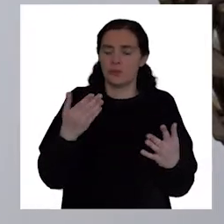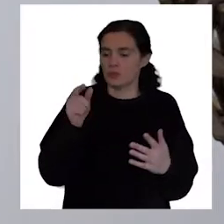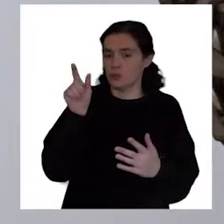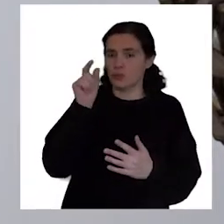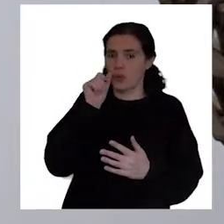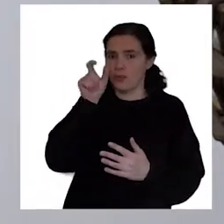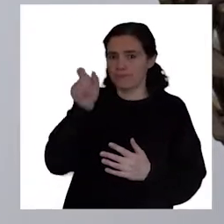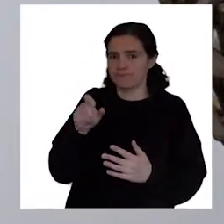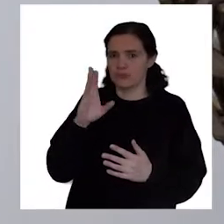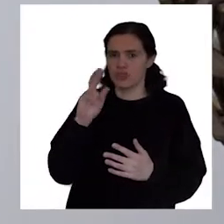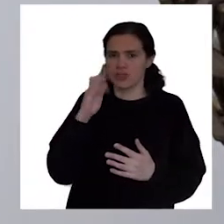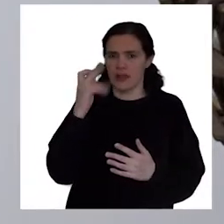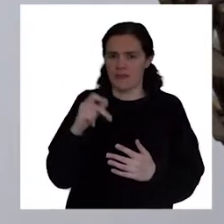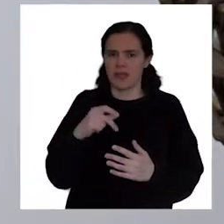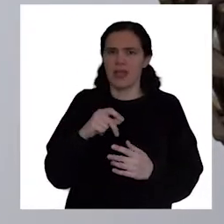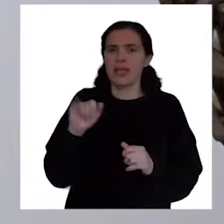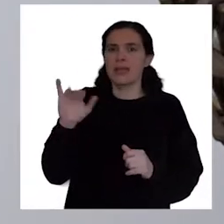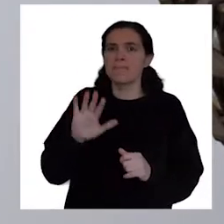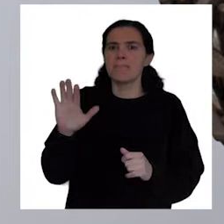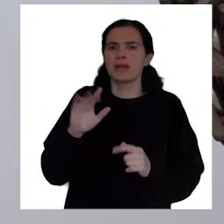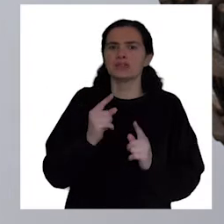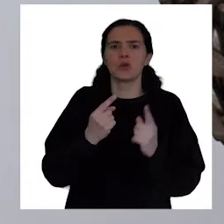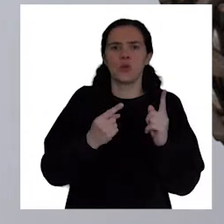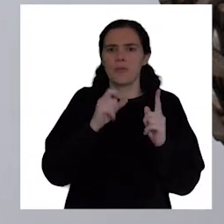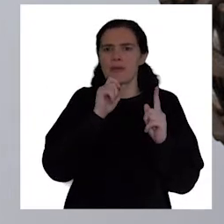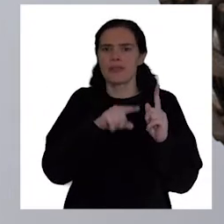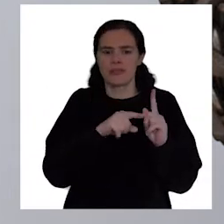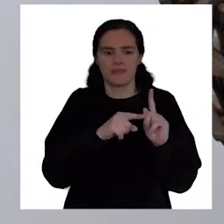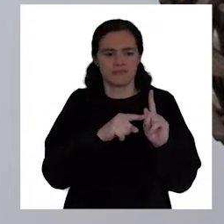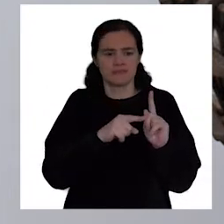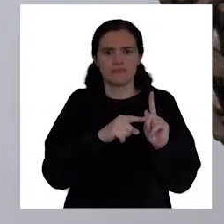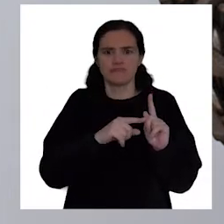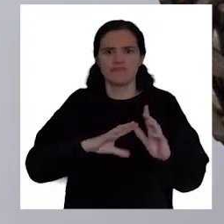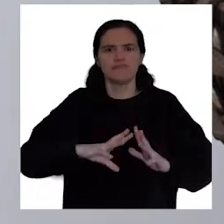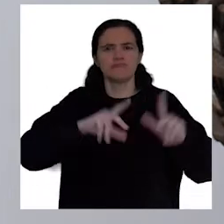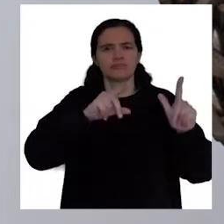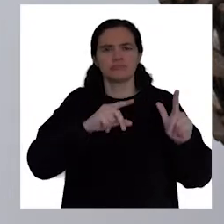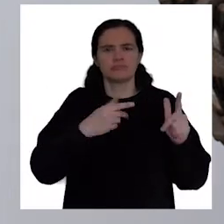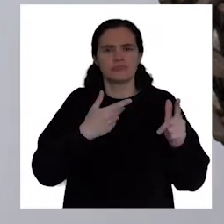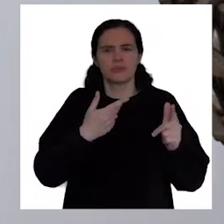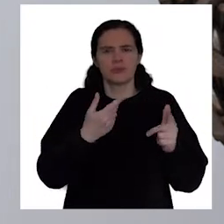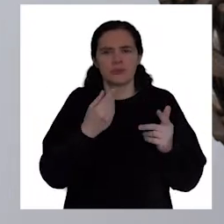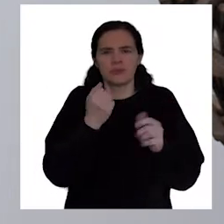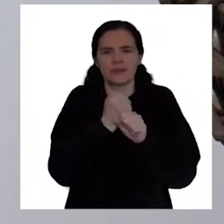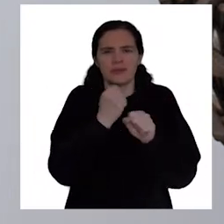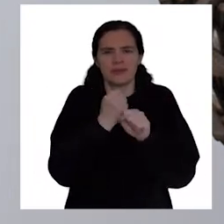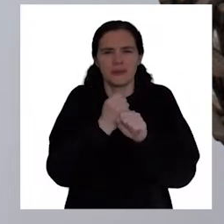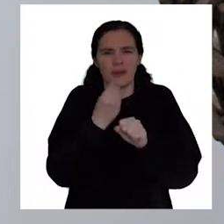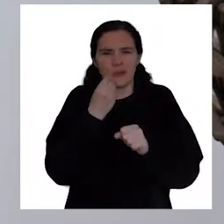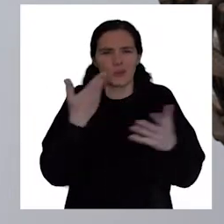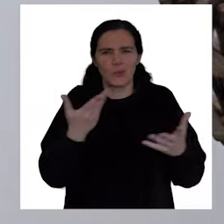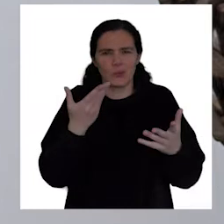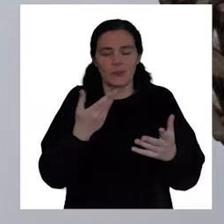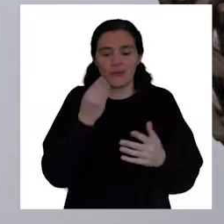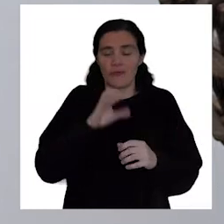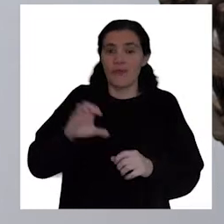Arthur Jafa, from one image, is actually developing an entire body of work, which is